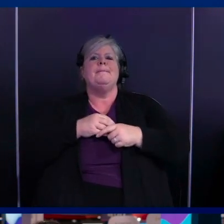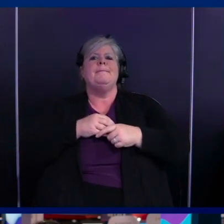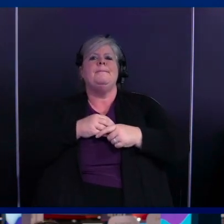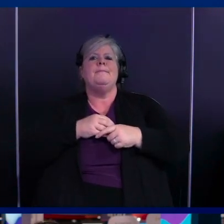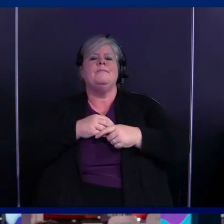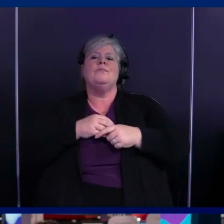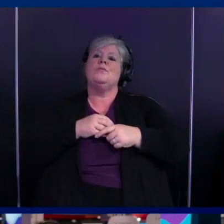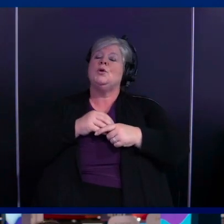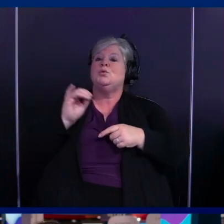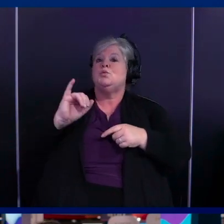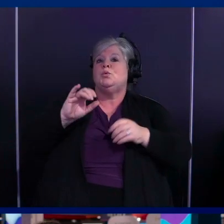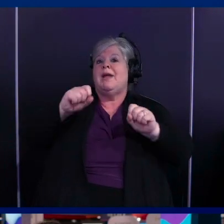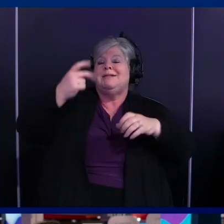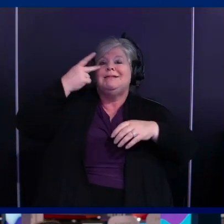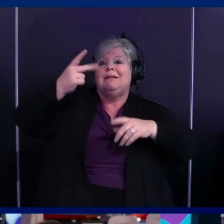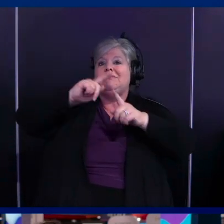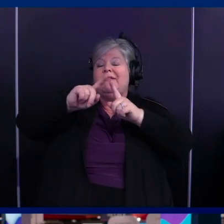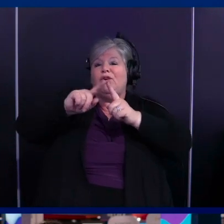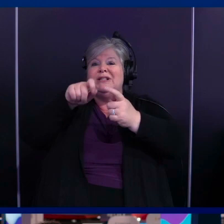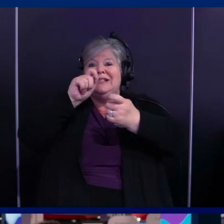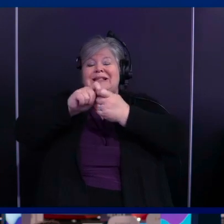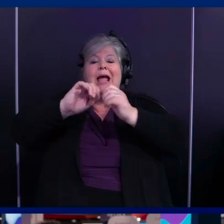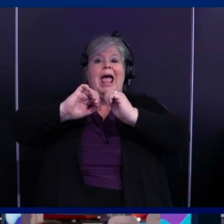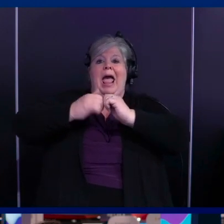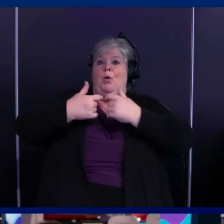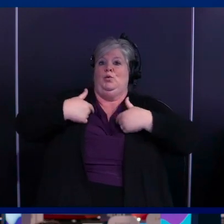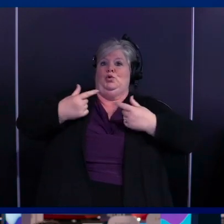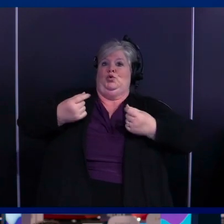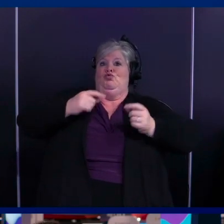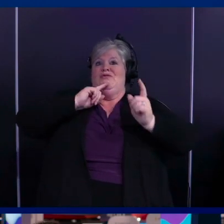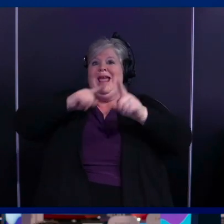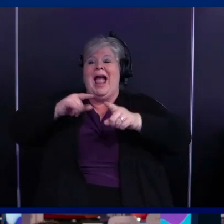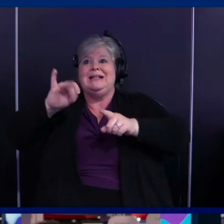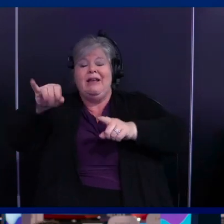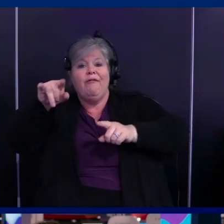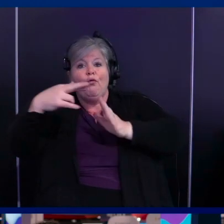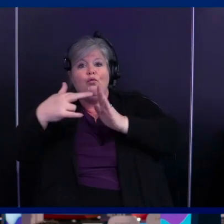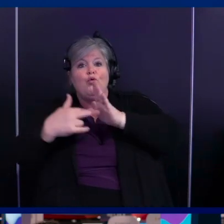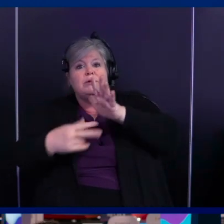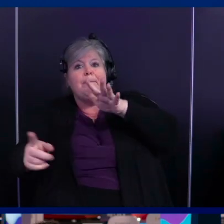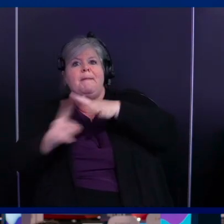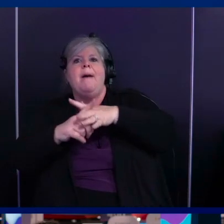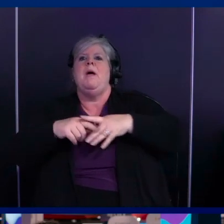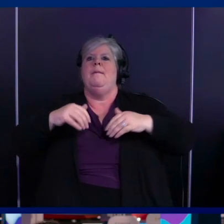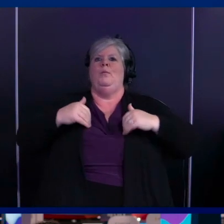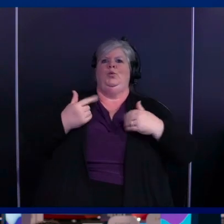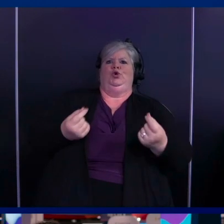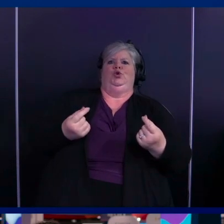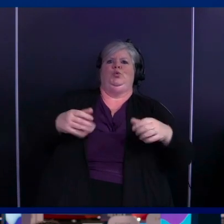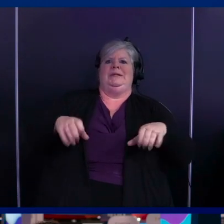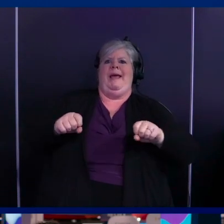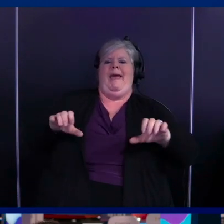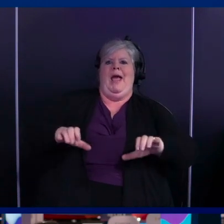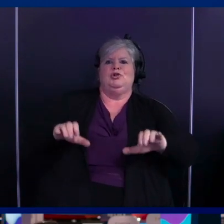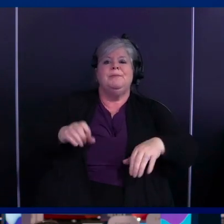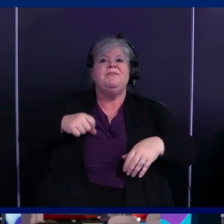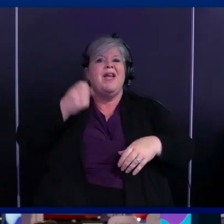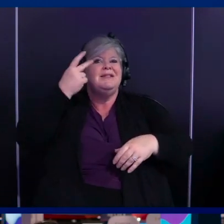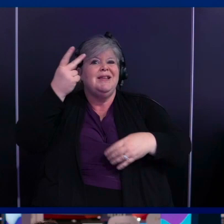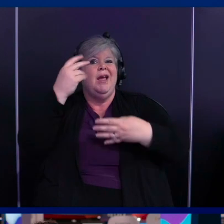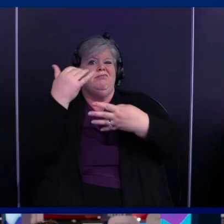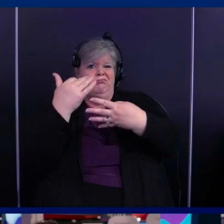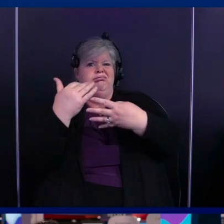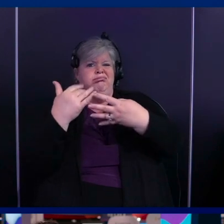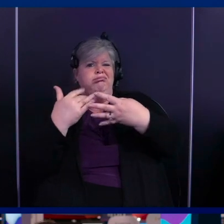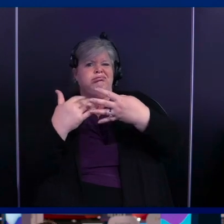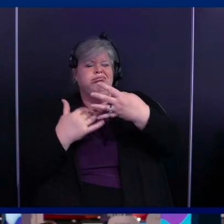even details on how to react when these rules are triggered. I can see it in YAML form. And let's